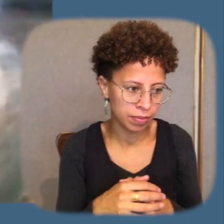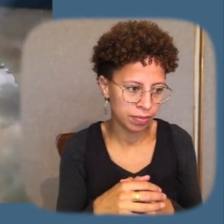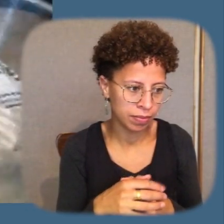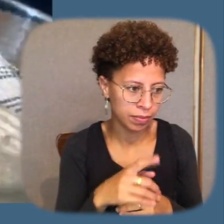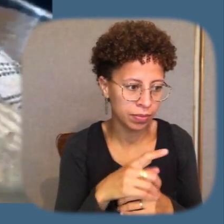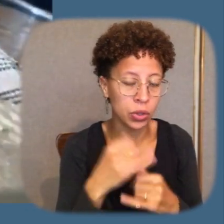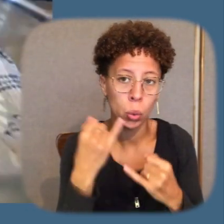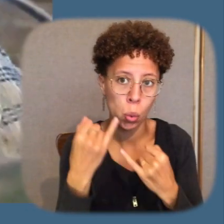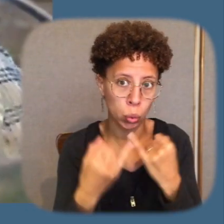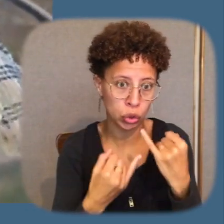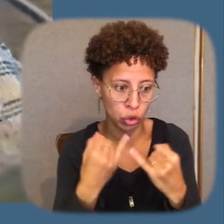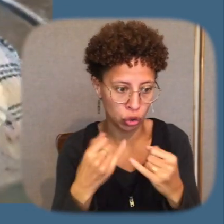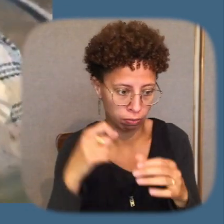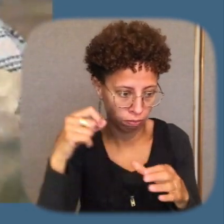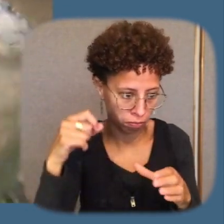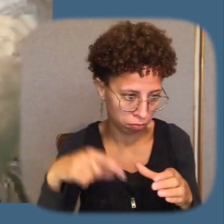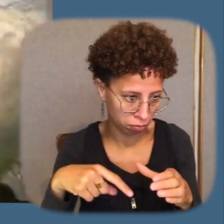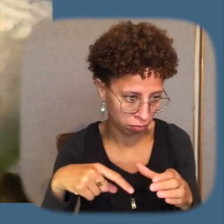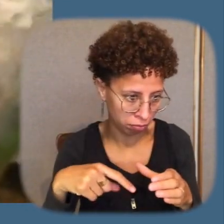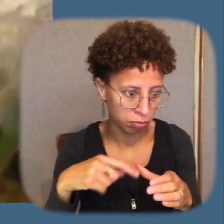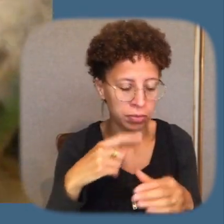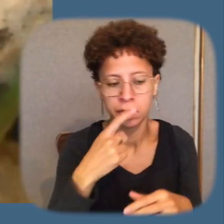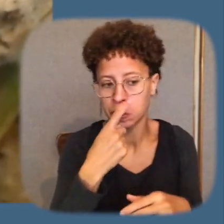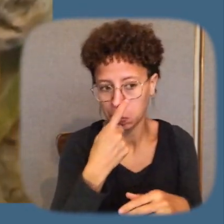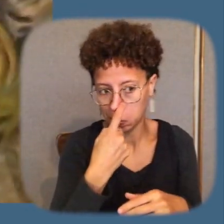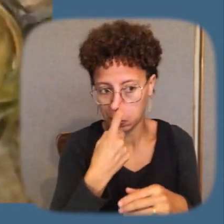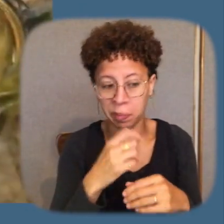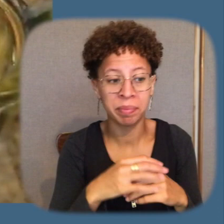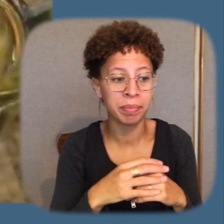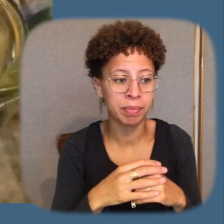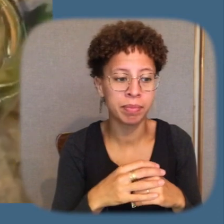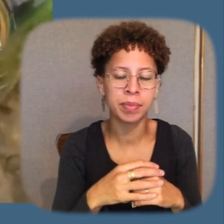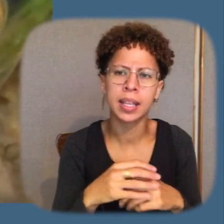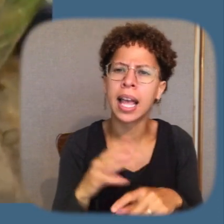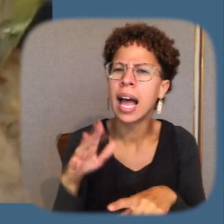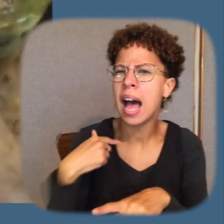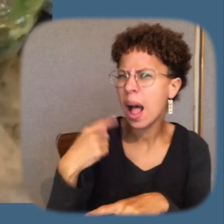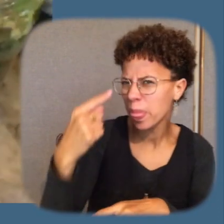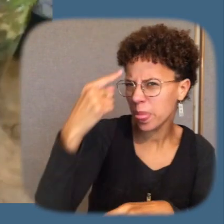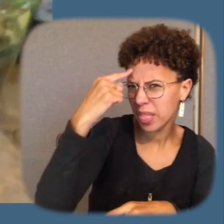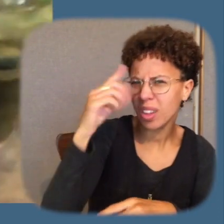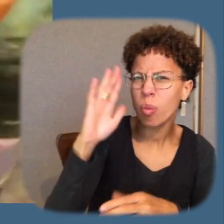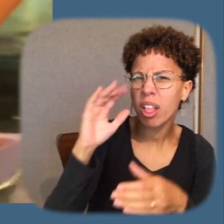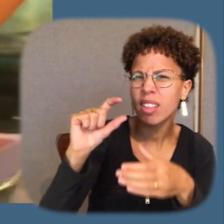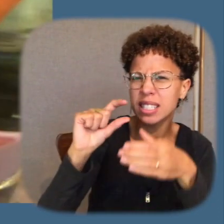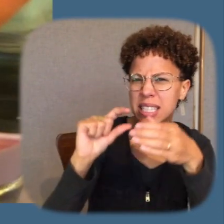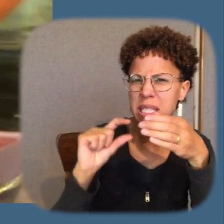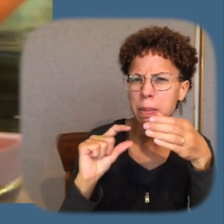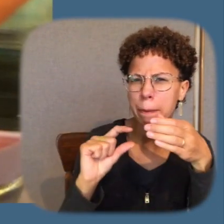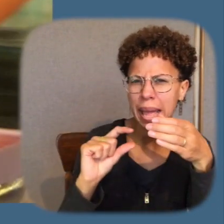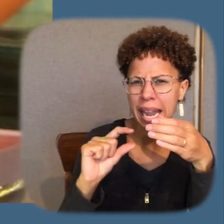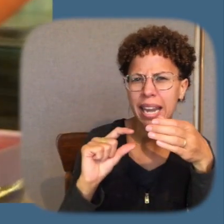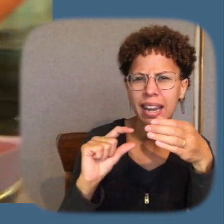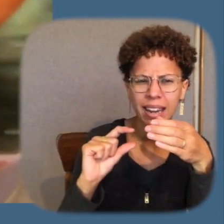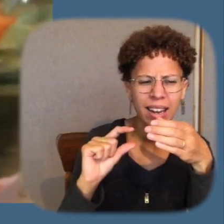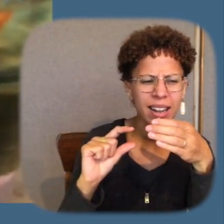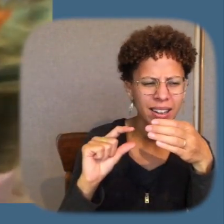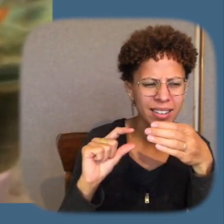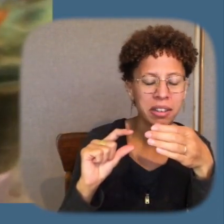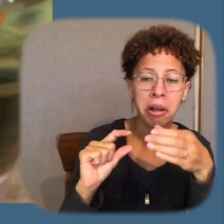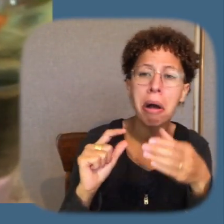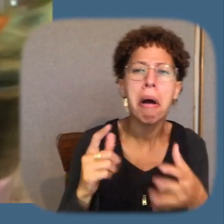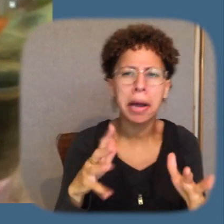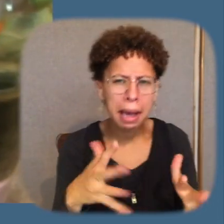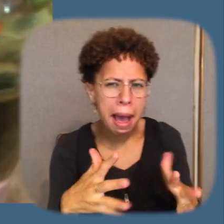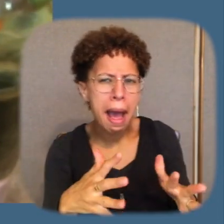You've got an orange cap for that one. I think it's suspend kind of. It kind of is suspending. Look